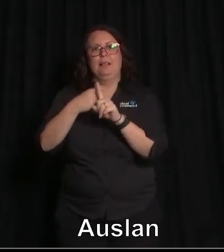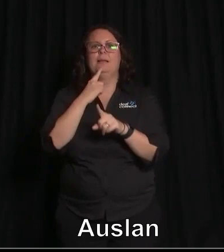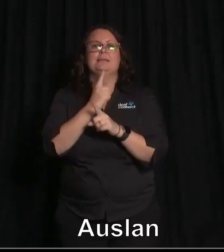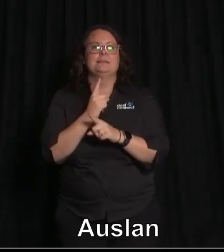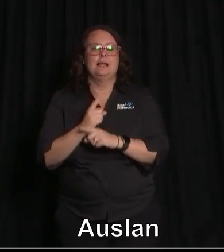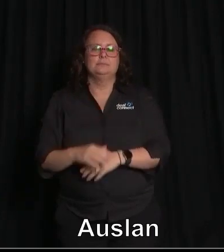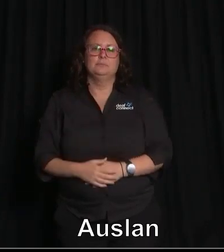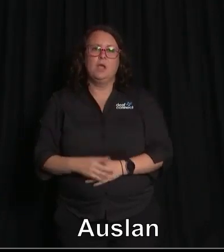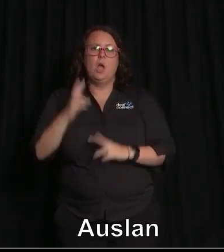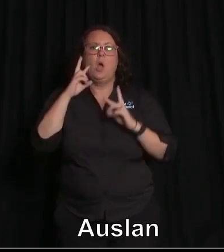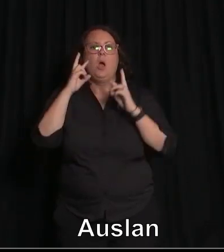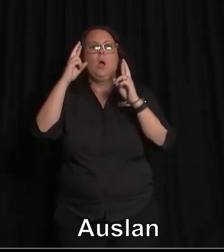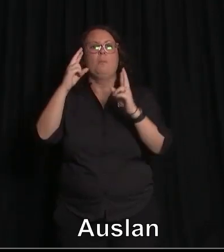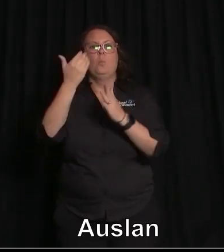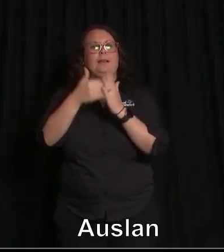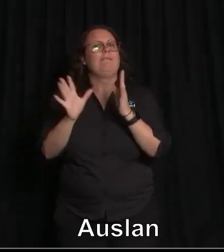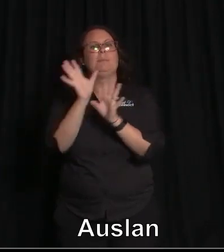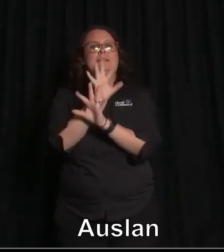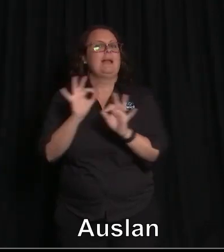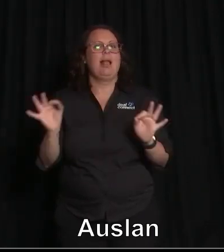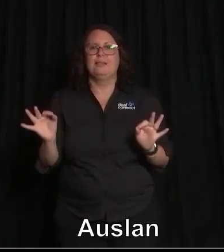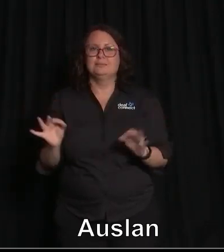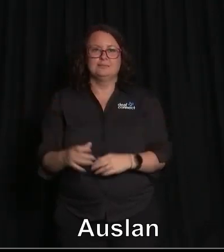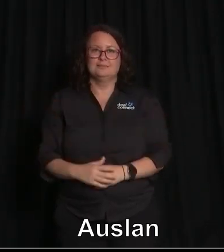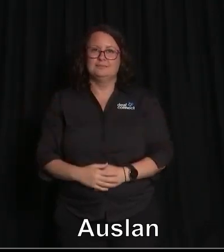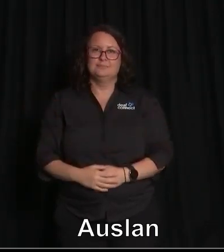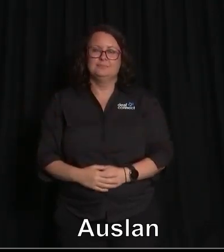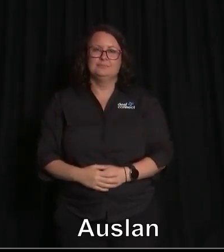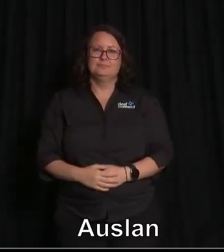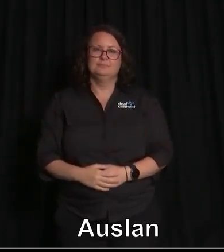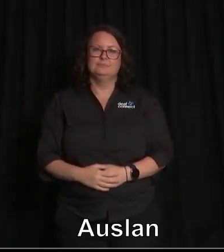hope will never be silent. Now, these